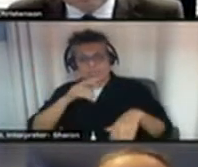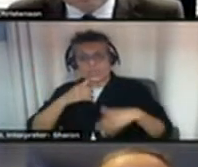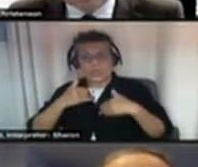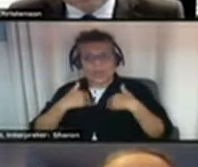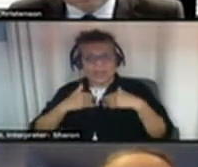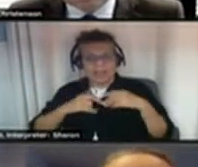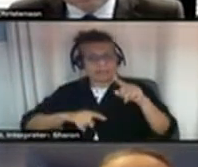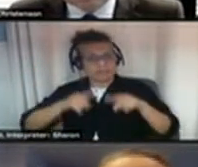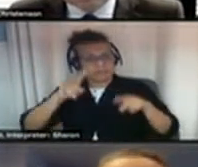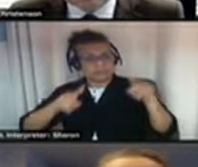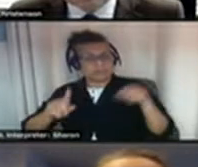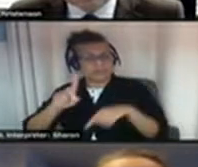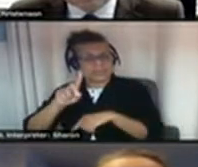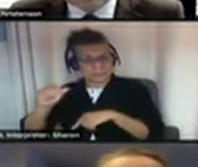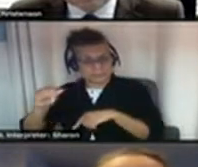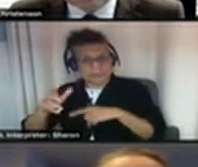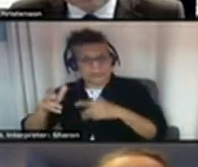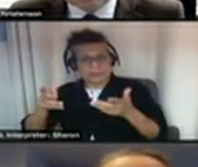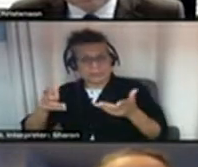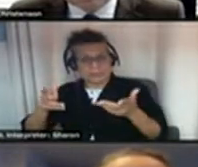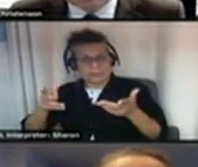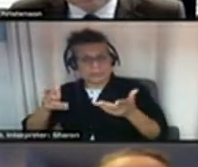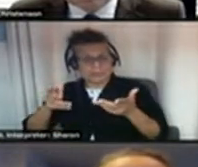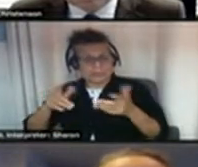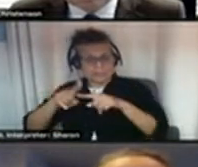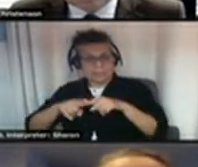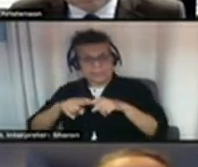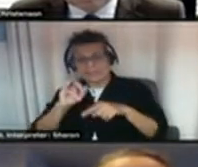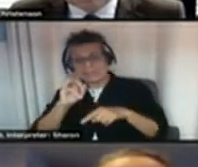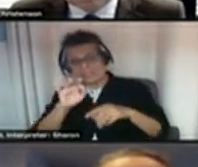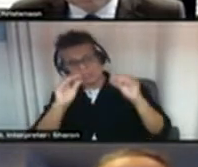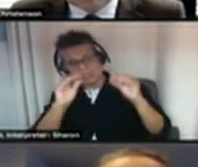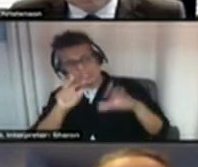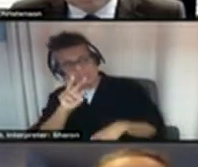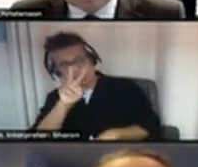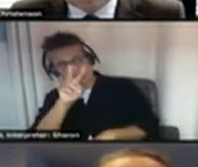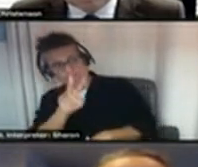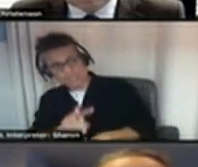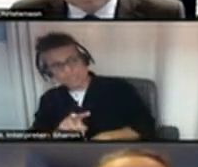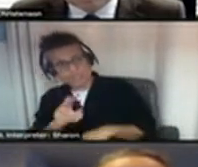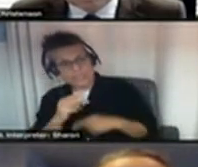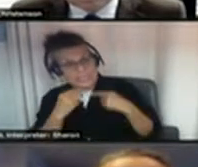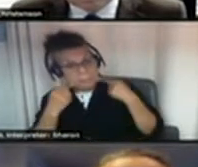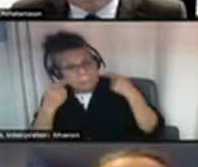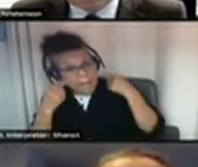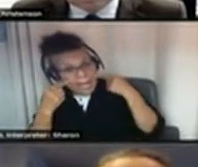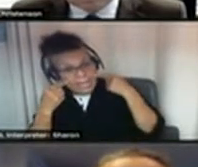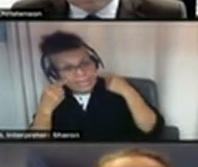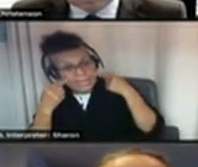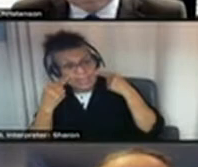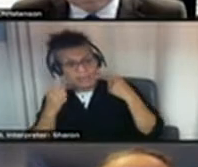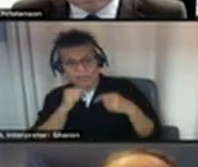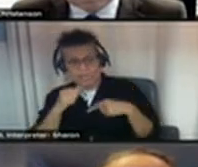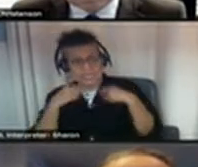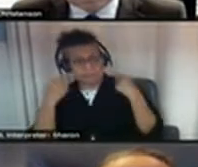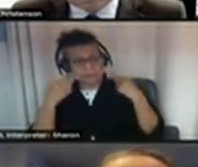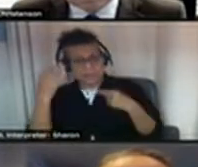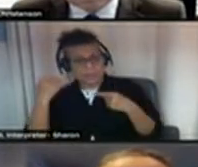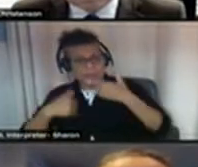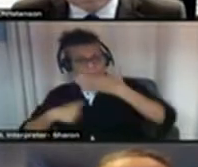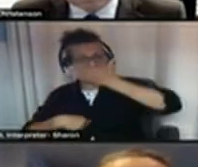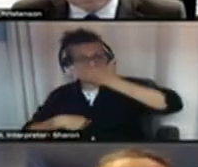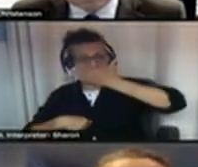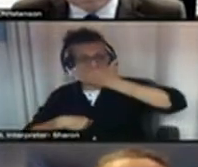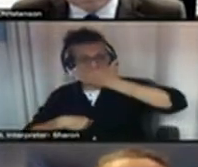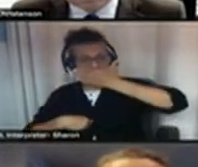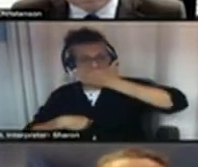to understand if a teacher is showing a smile underneath that or